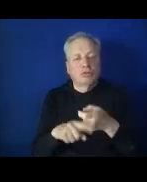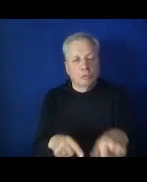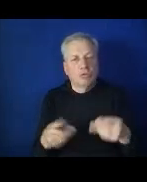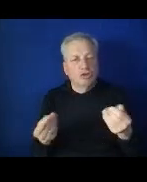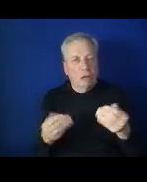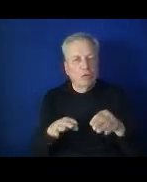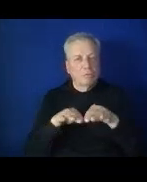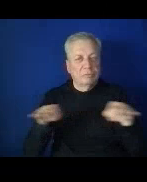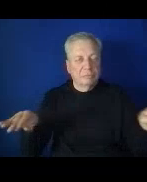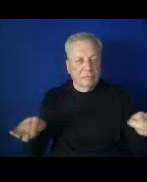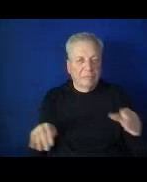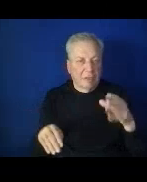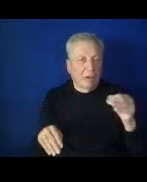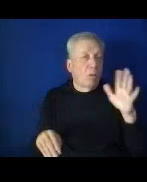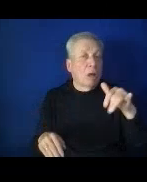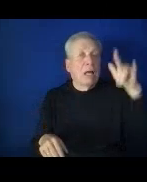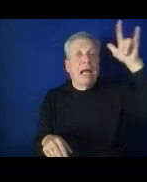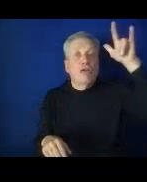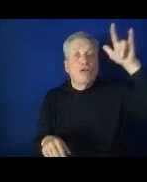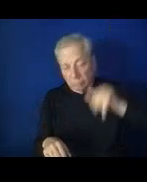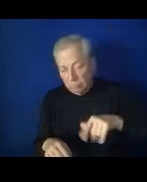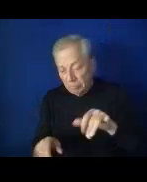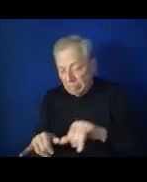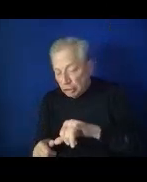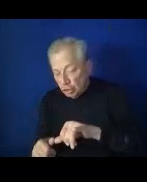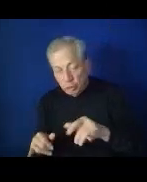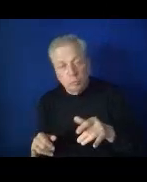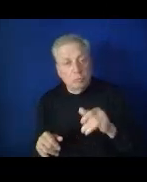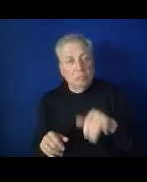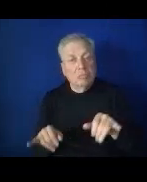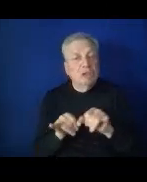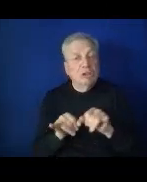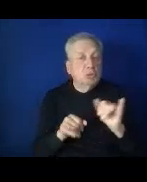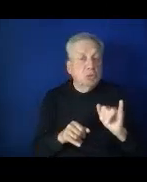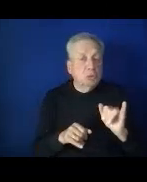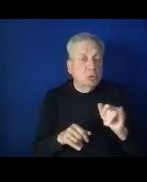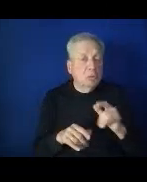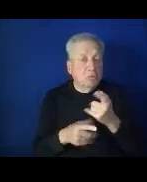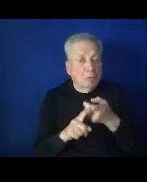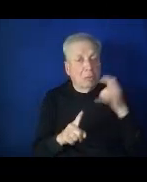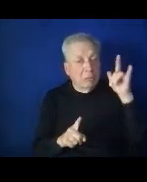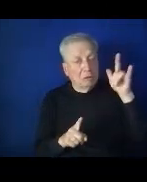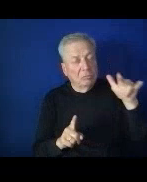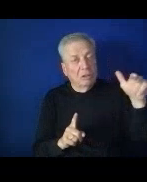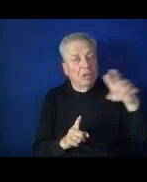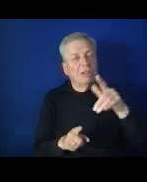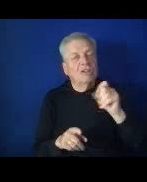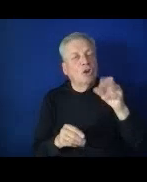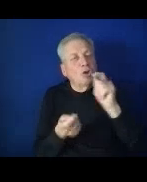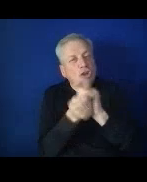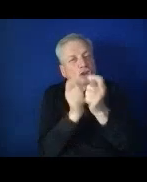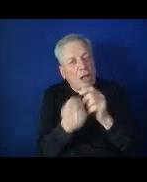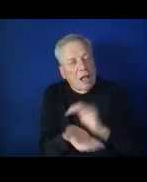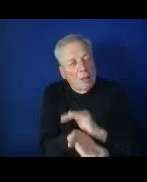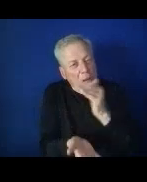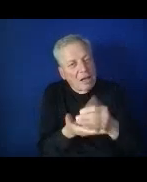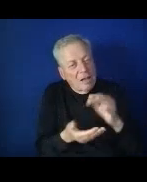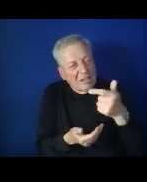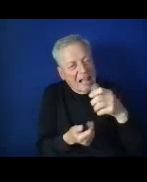by aircraft as well. And what that tells us is the change in the amount of gas that's coming out of the